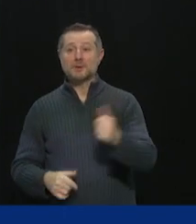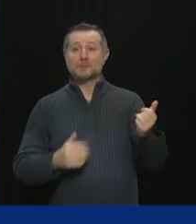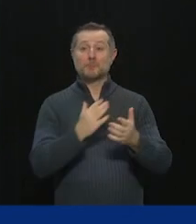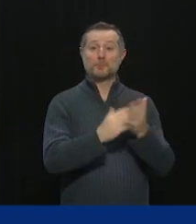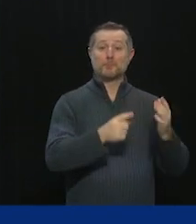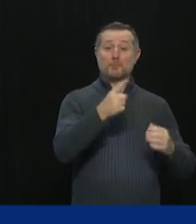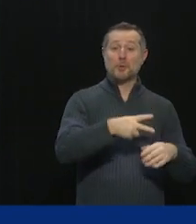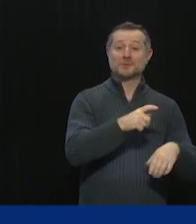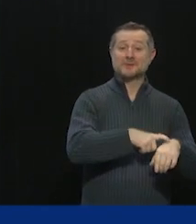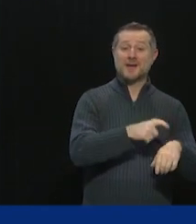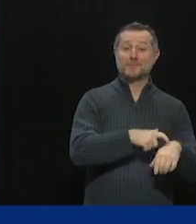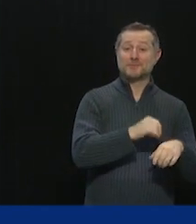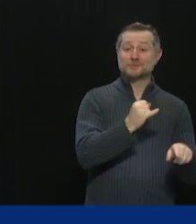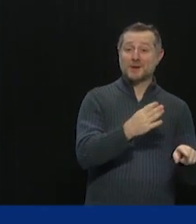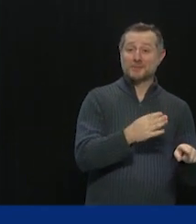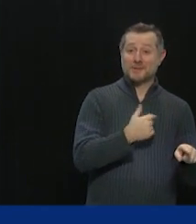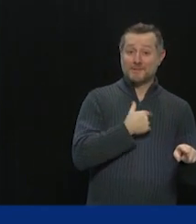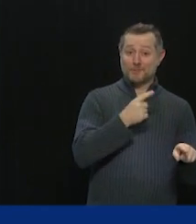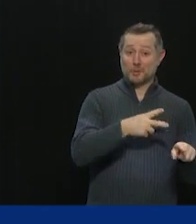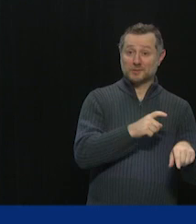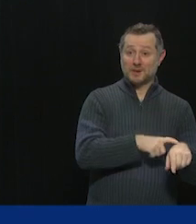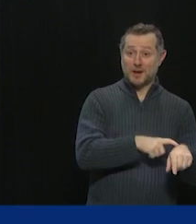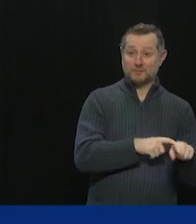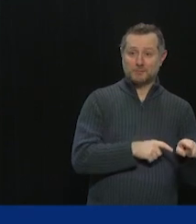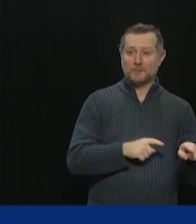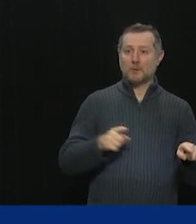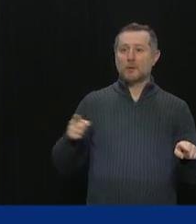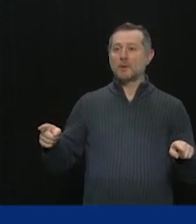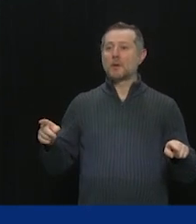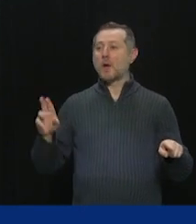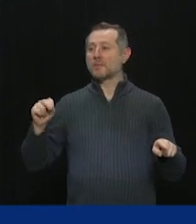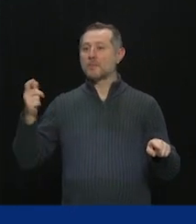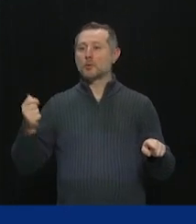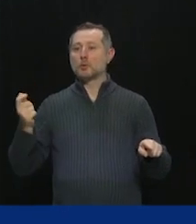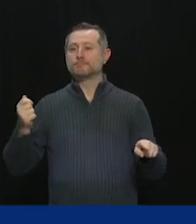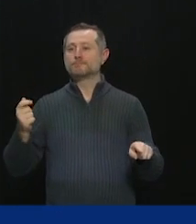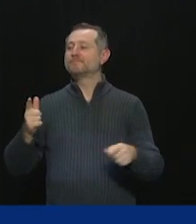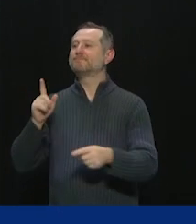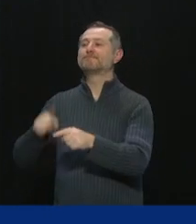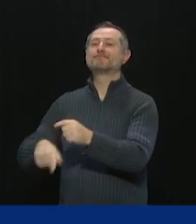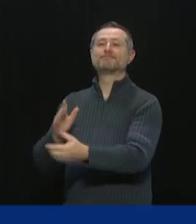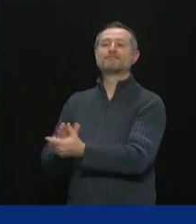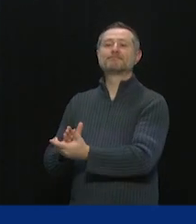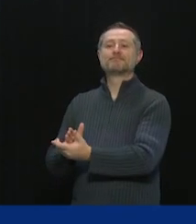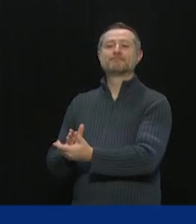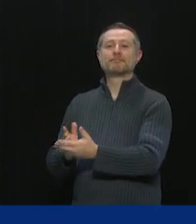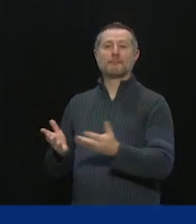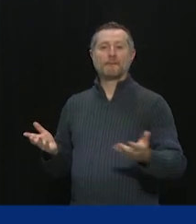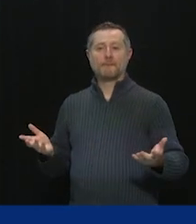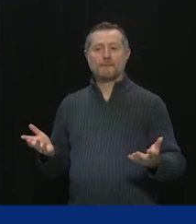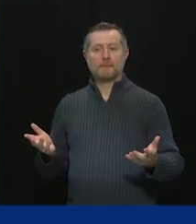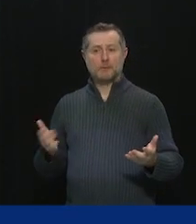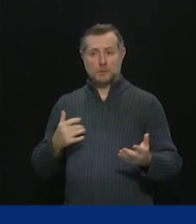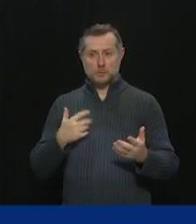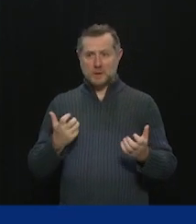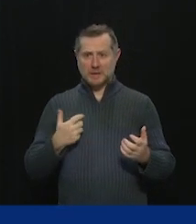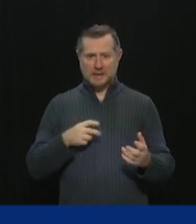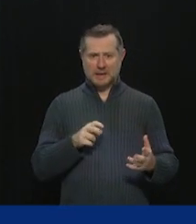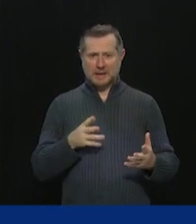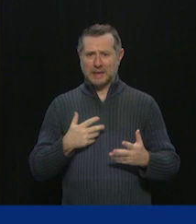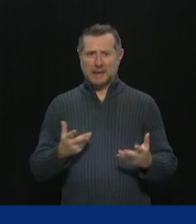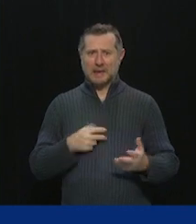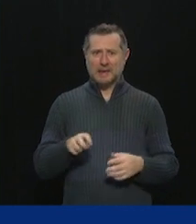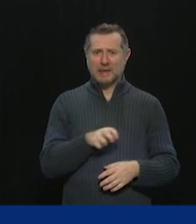back, but if they took that part-time job to go back, they lost their unemployment. So the people wanting to get back out there, but still didn't have the same income